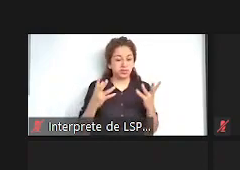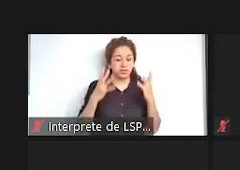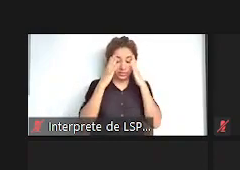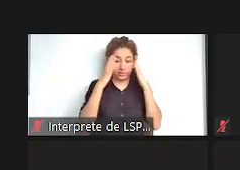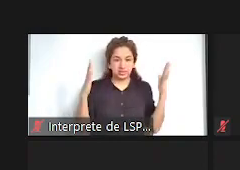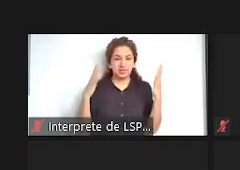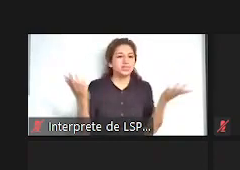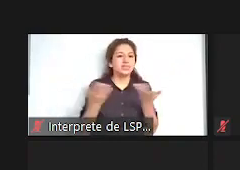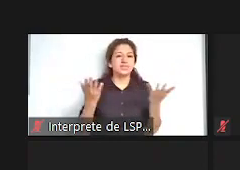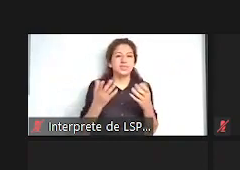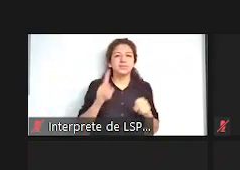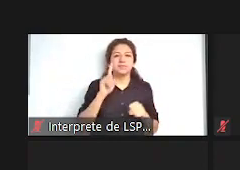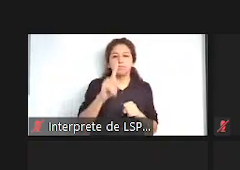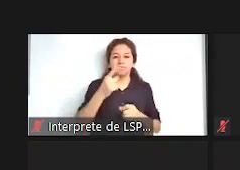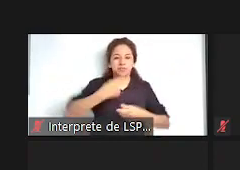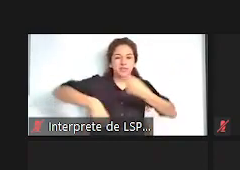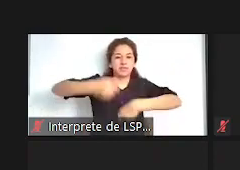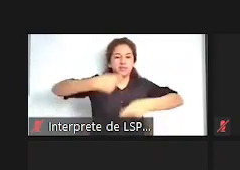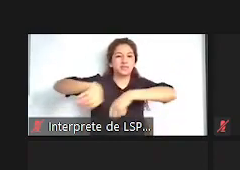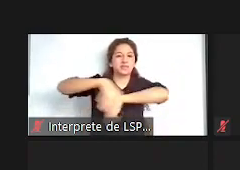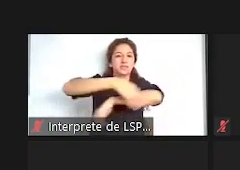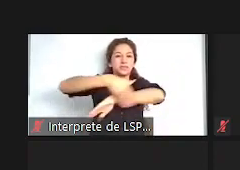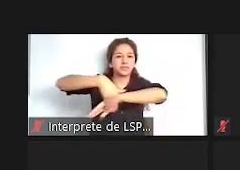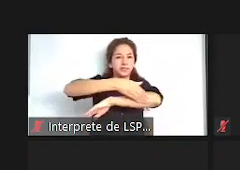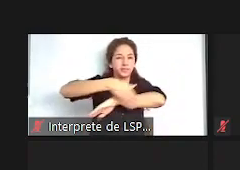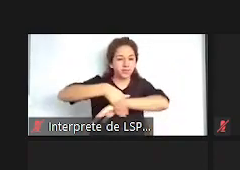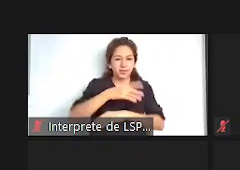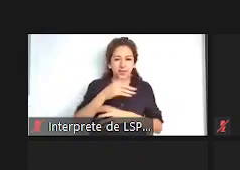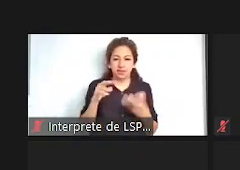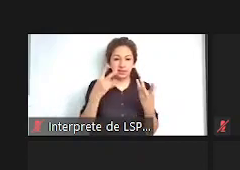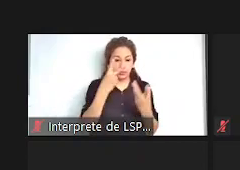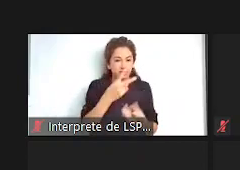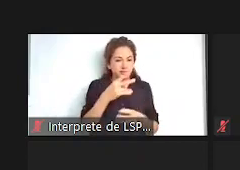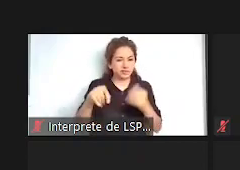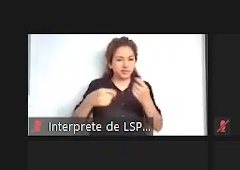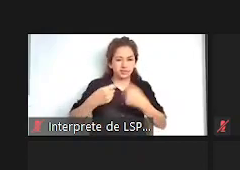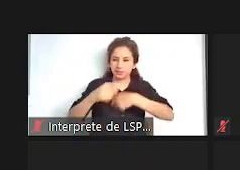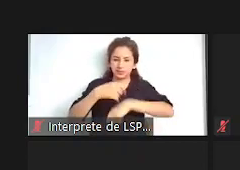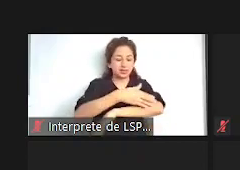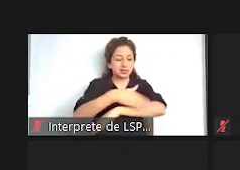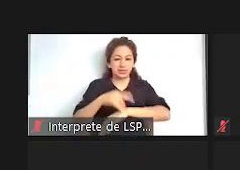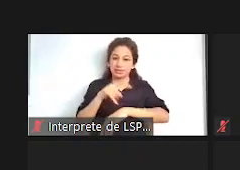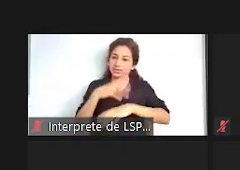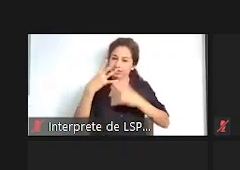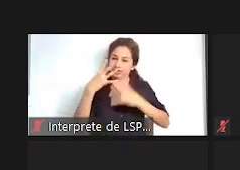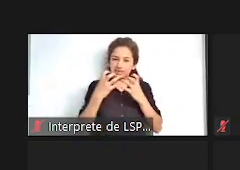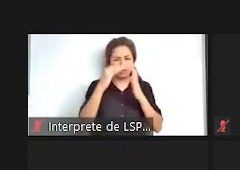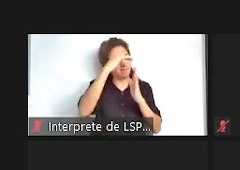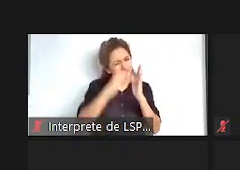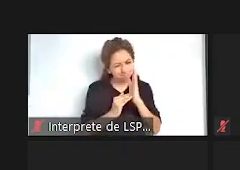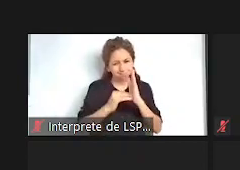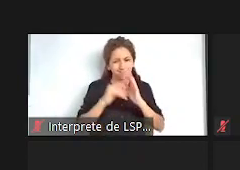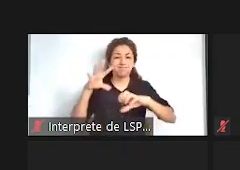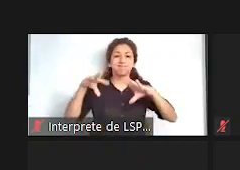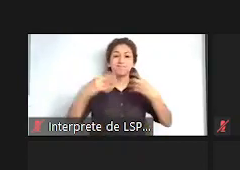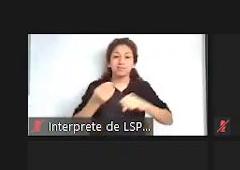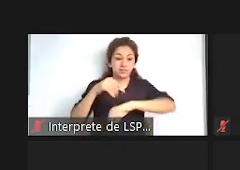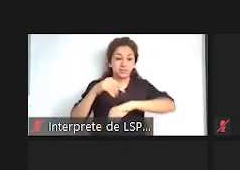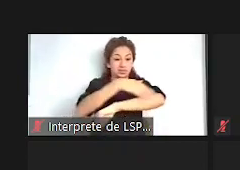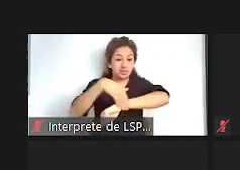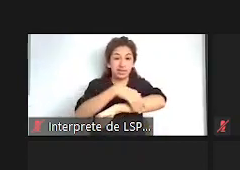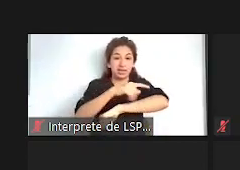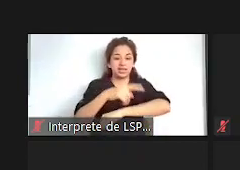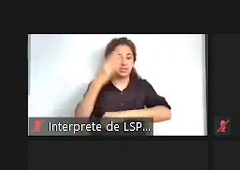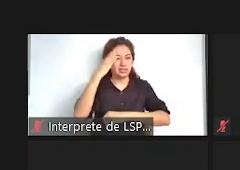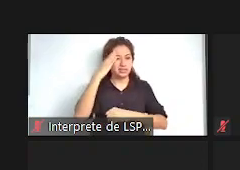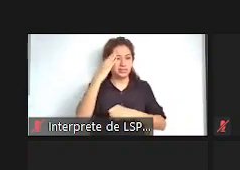for peruvians which is the informal activity it is fundamental to tackle this in formality as we all know this is a